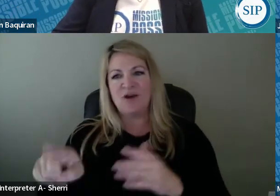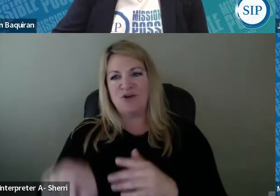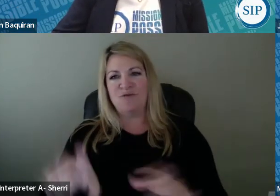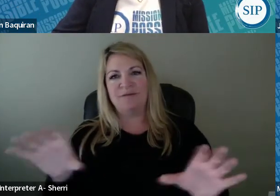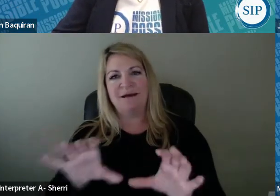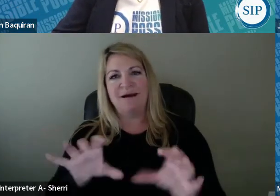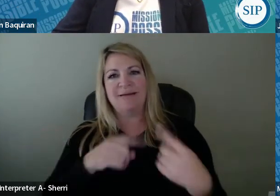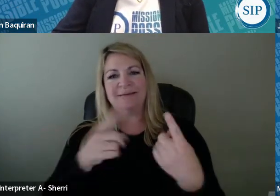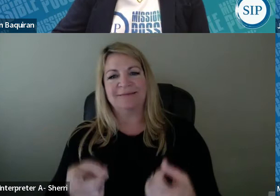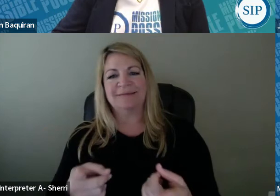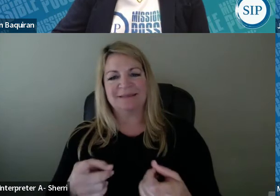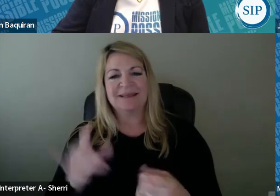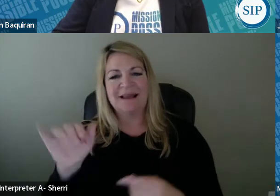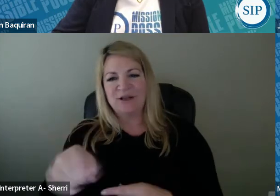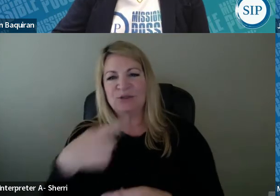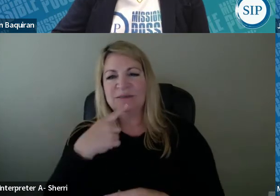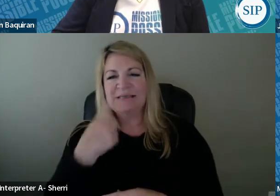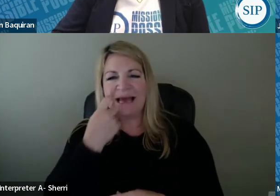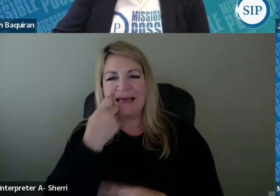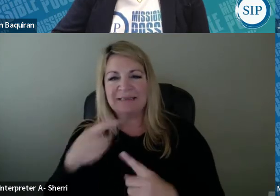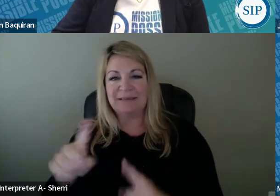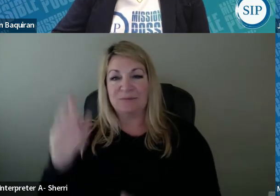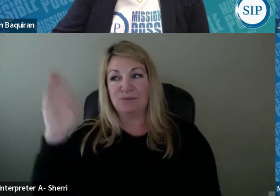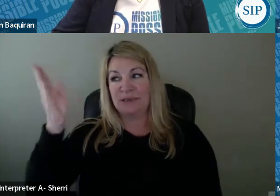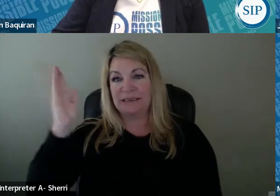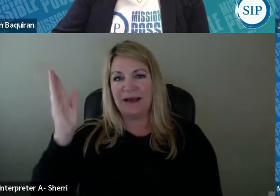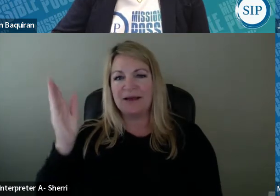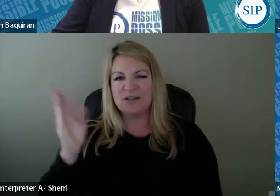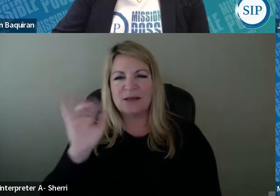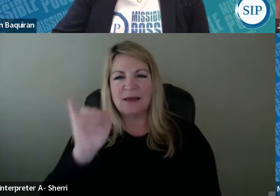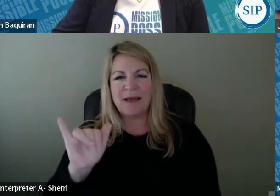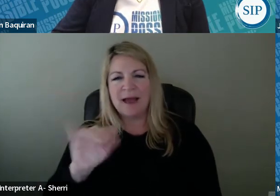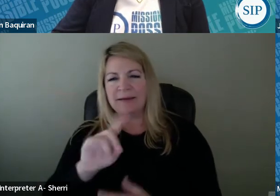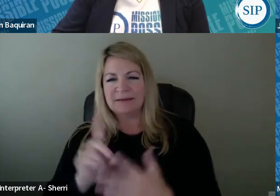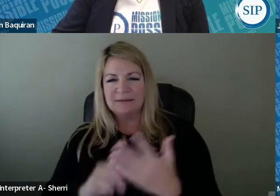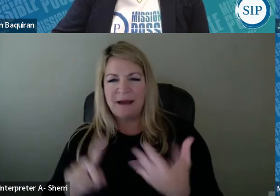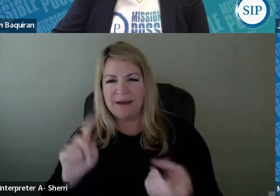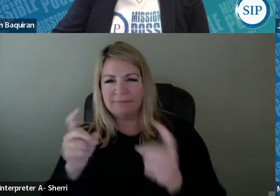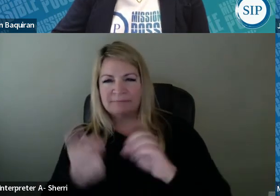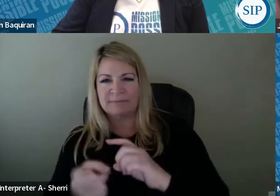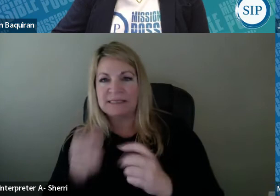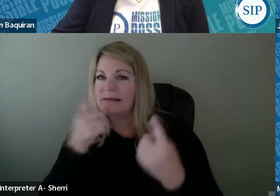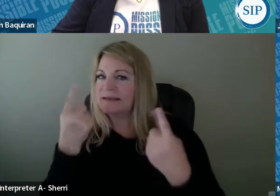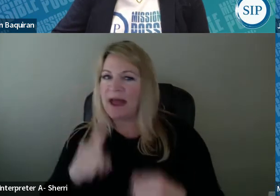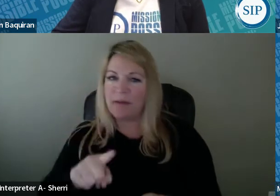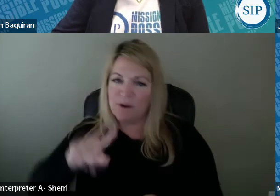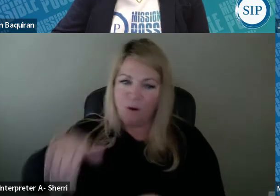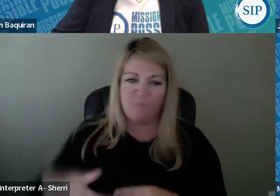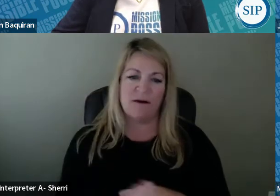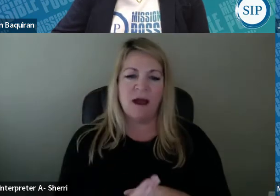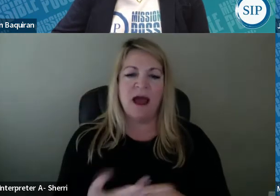So like you said earlier in the presentation, that redesign does not happen overnight. It really